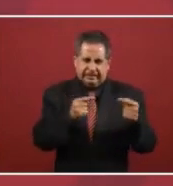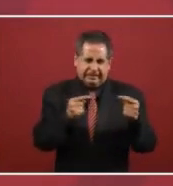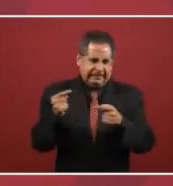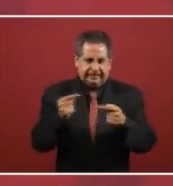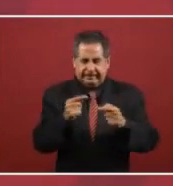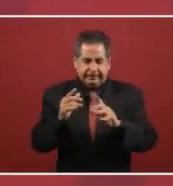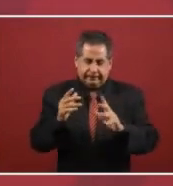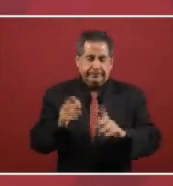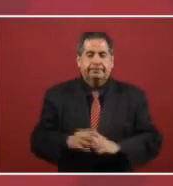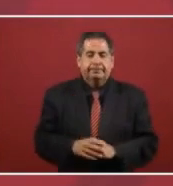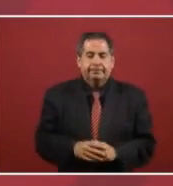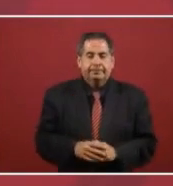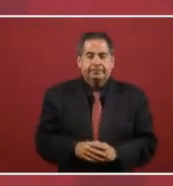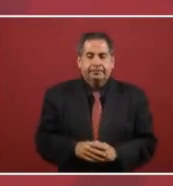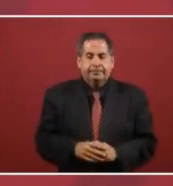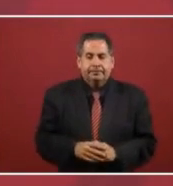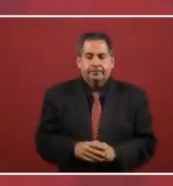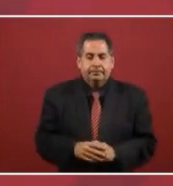other.